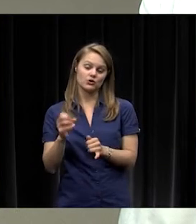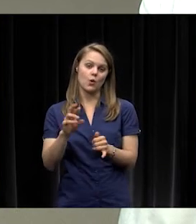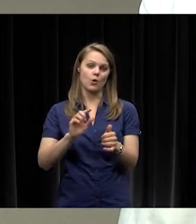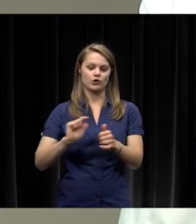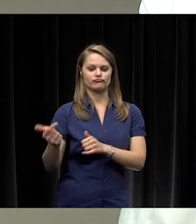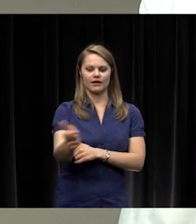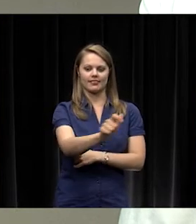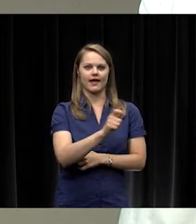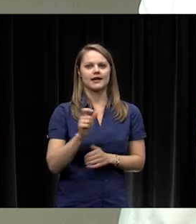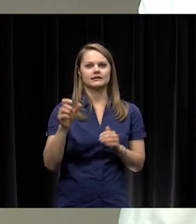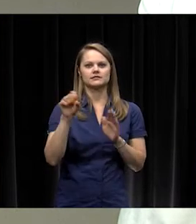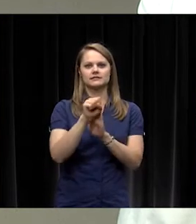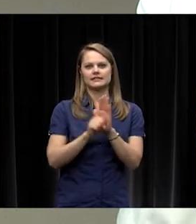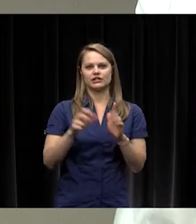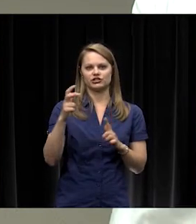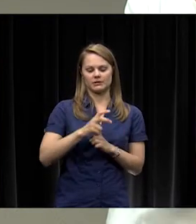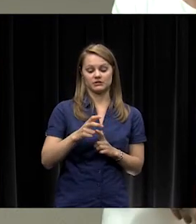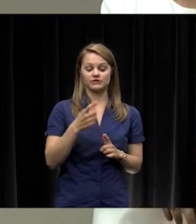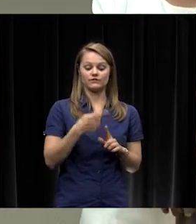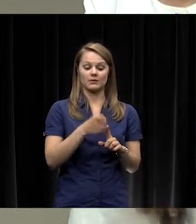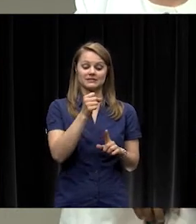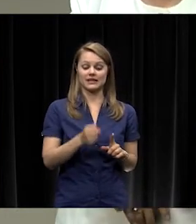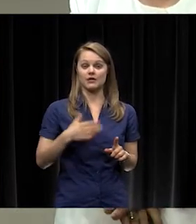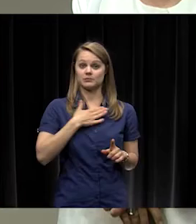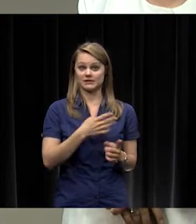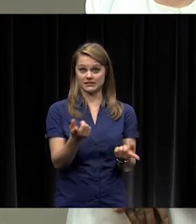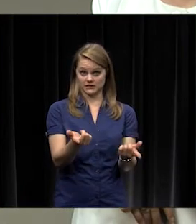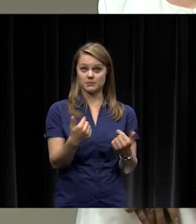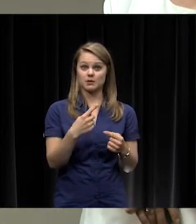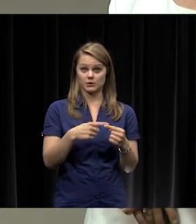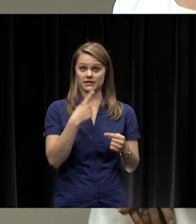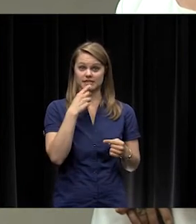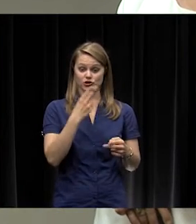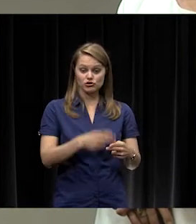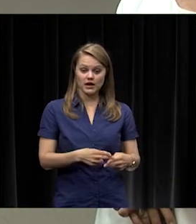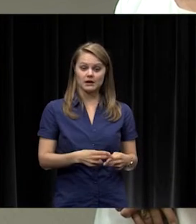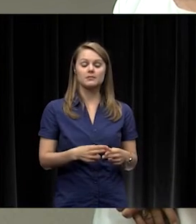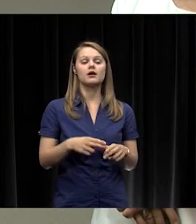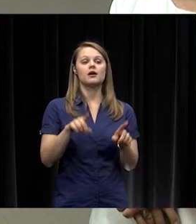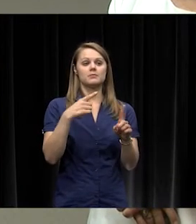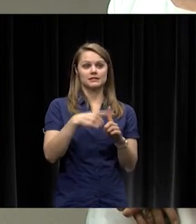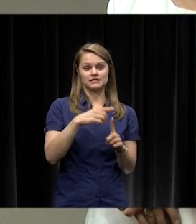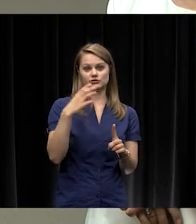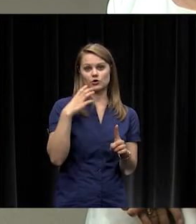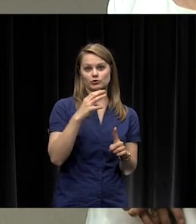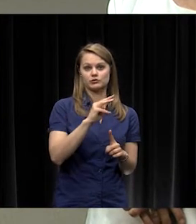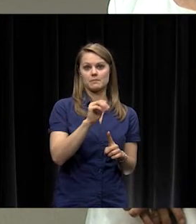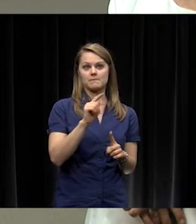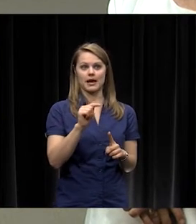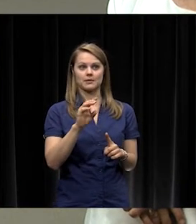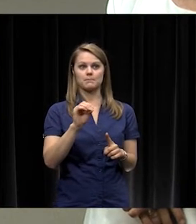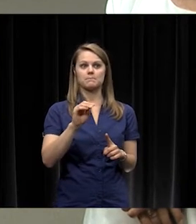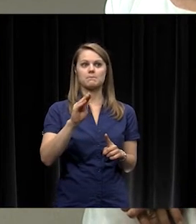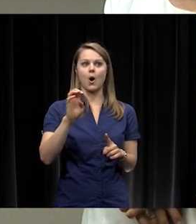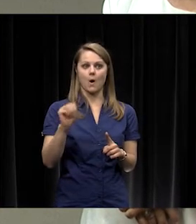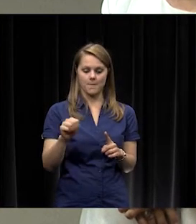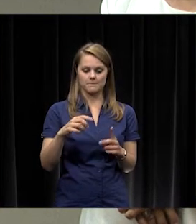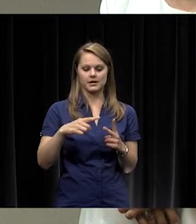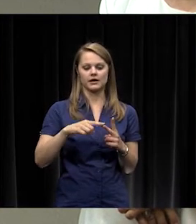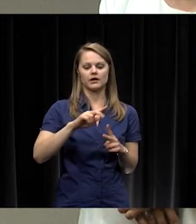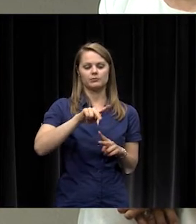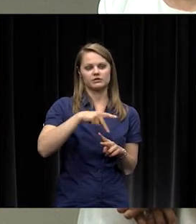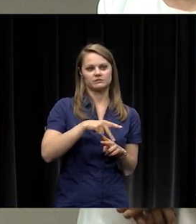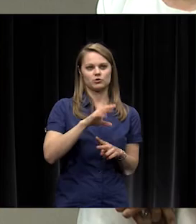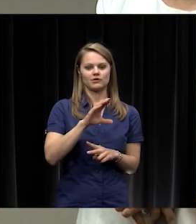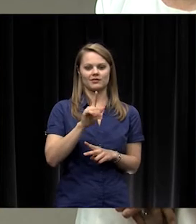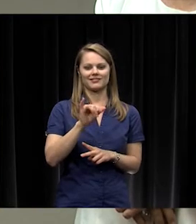state champions. So from South, athletes, if you could come forward when I call your name, along with Coach Matt Bohm and Assistant Principal Matt Johnson and Principal Clint